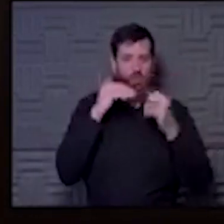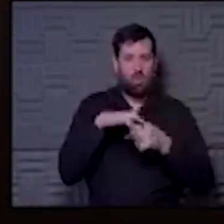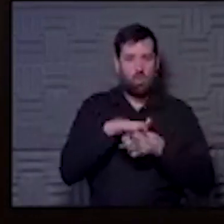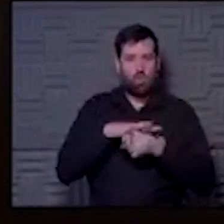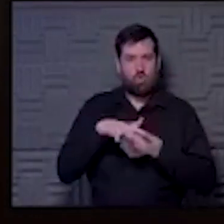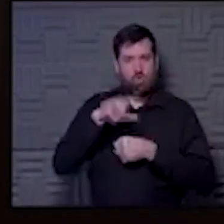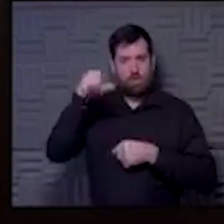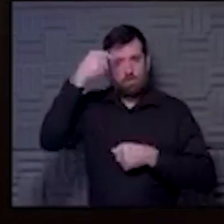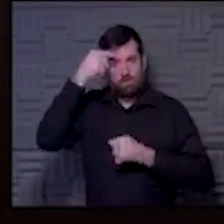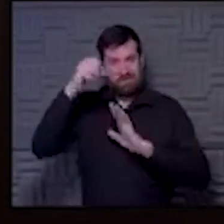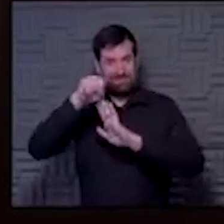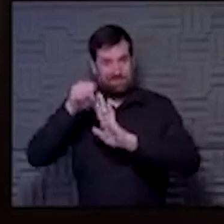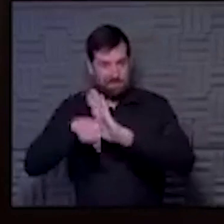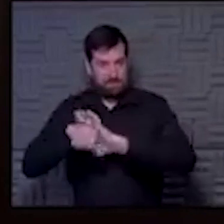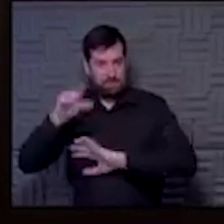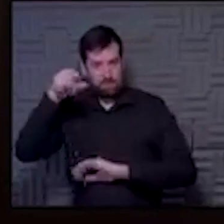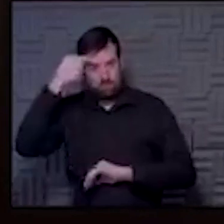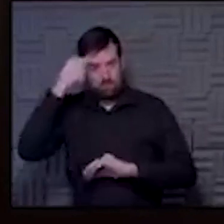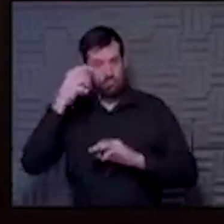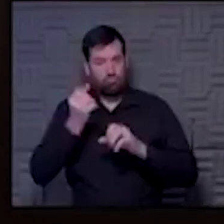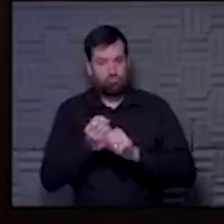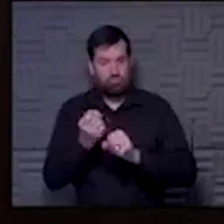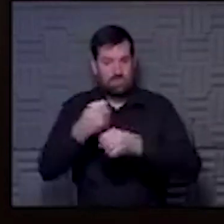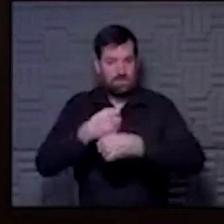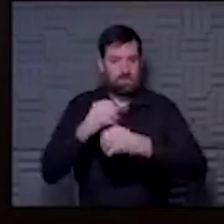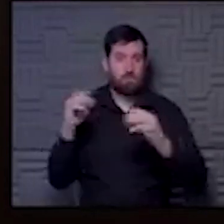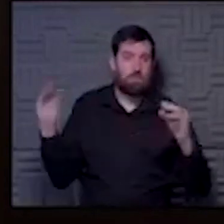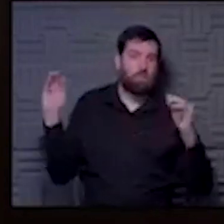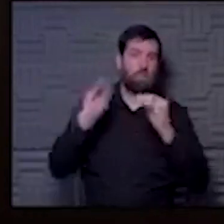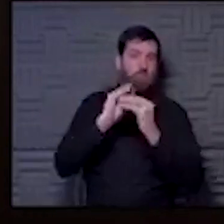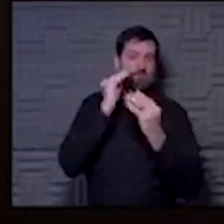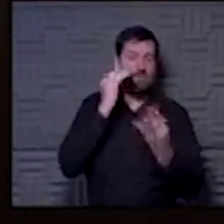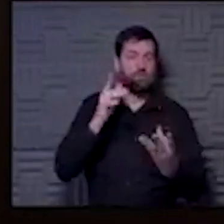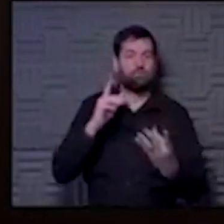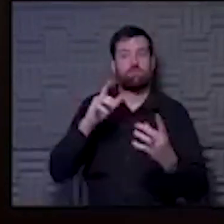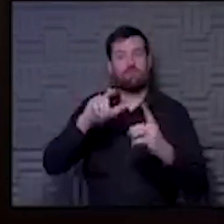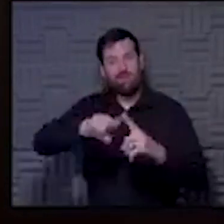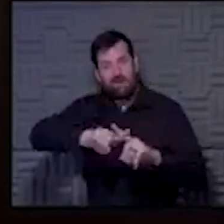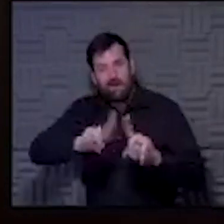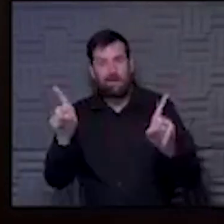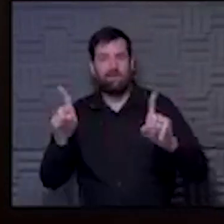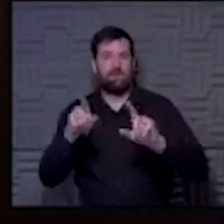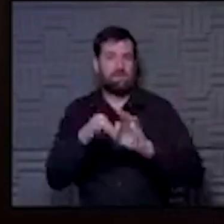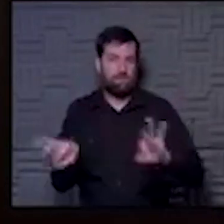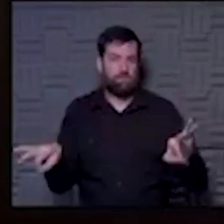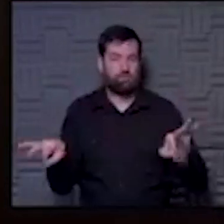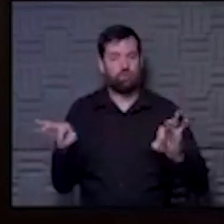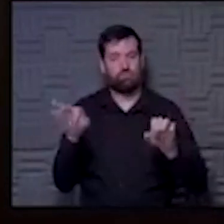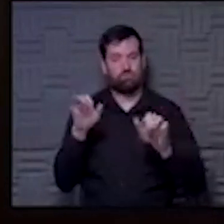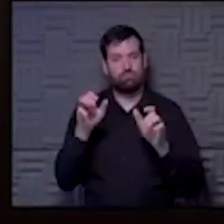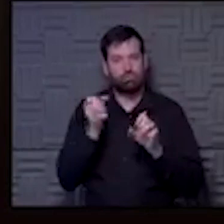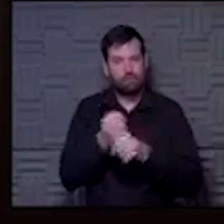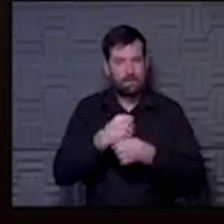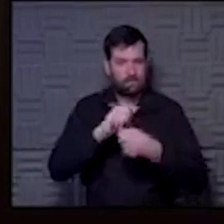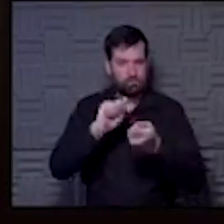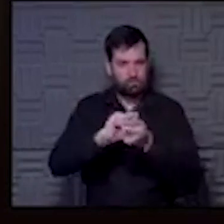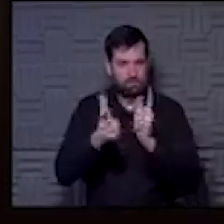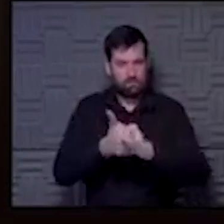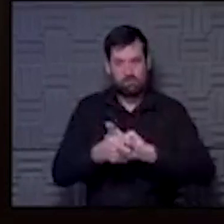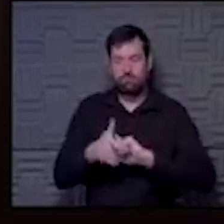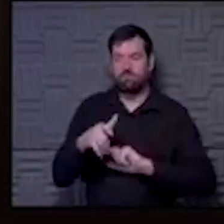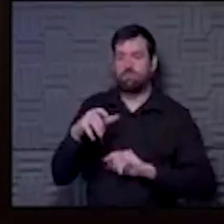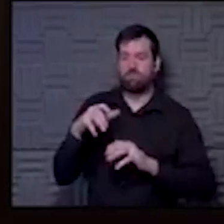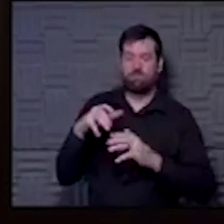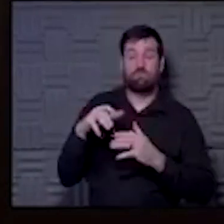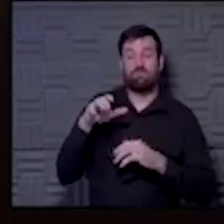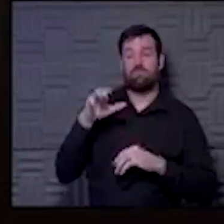the state level government, on creating more information in other languages like in Spanish and creating that trust. Like I mentioned at the beginning, the Kansas Leadership